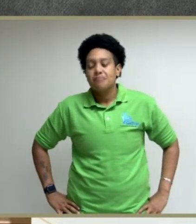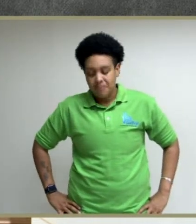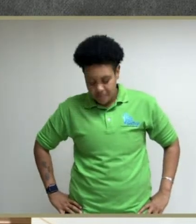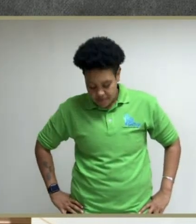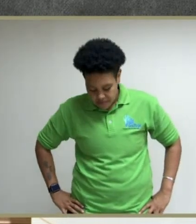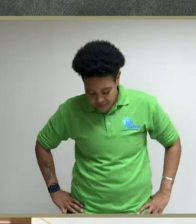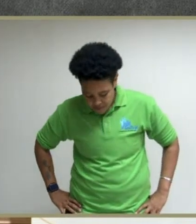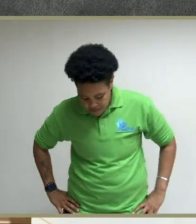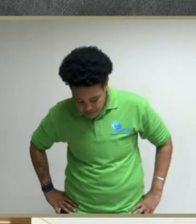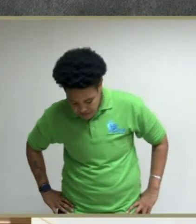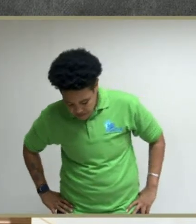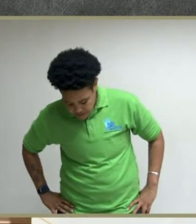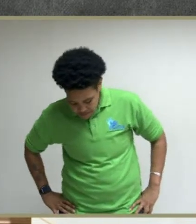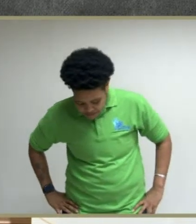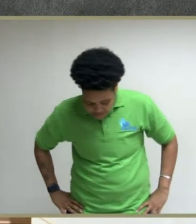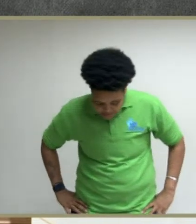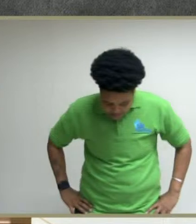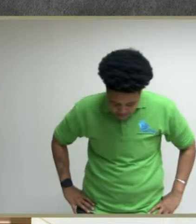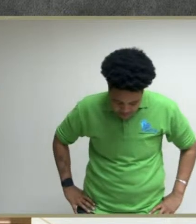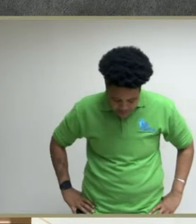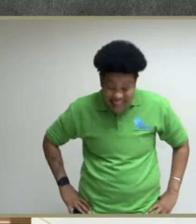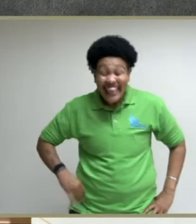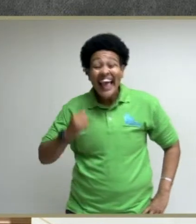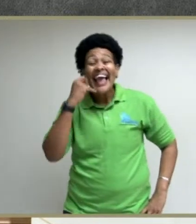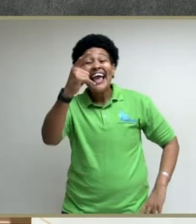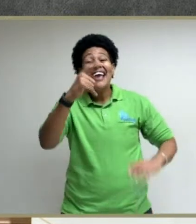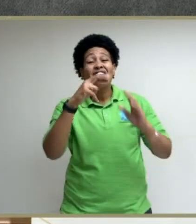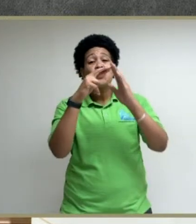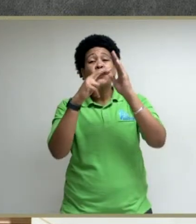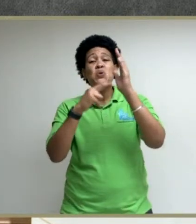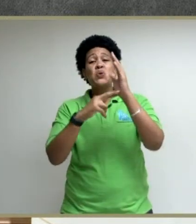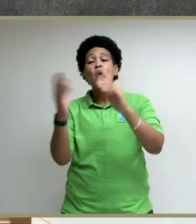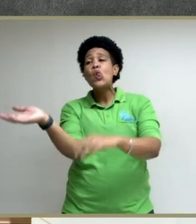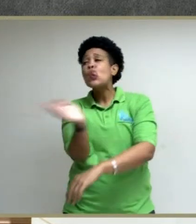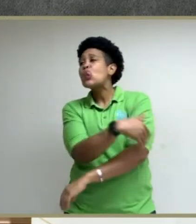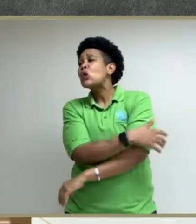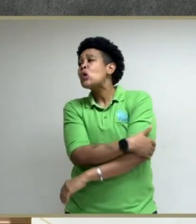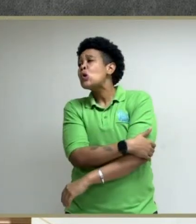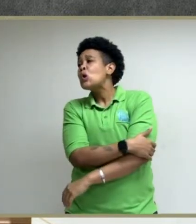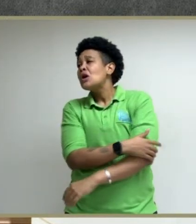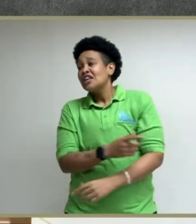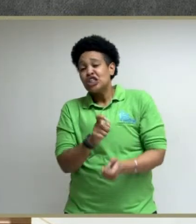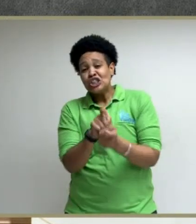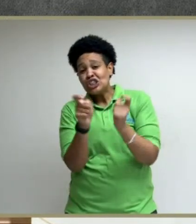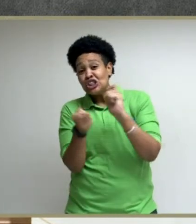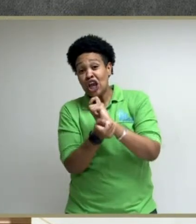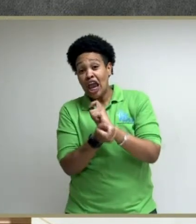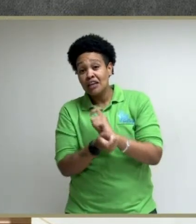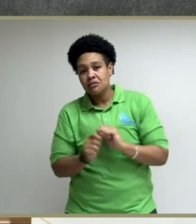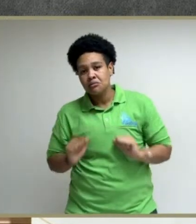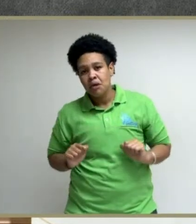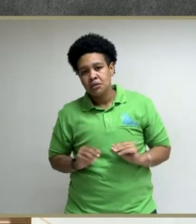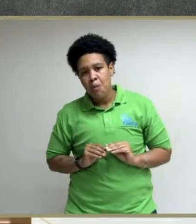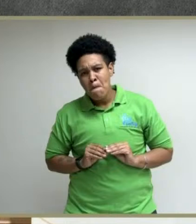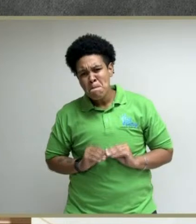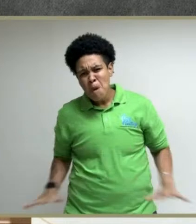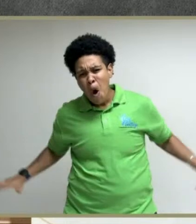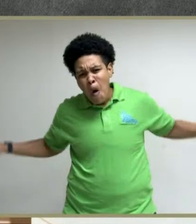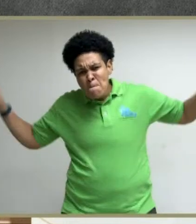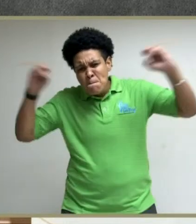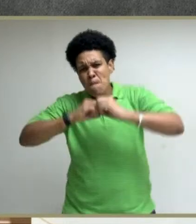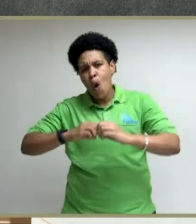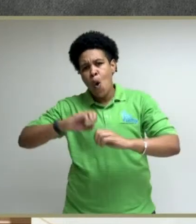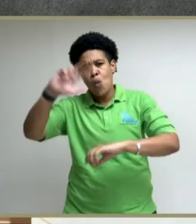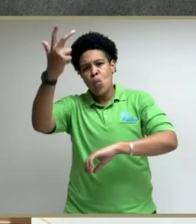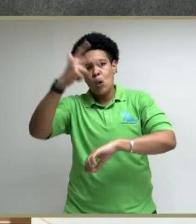restrictions? There is the possibility of a third wave. We see that several countries have gone into